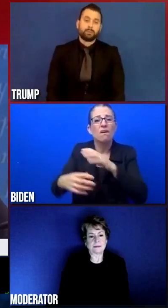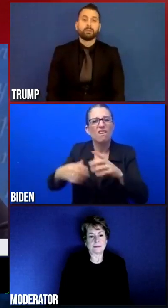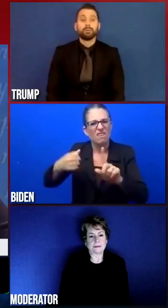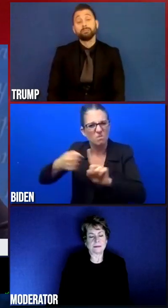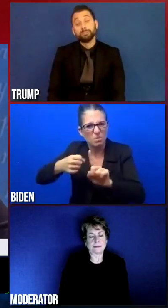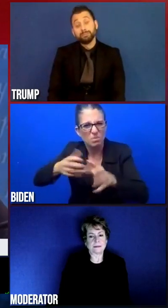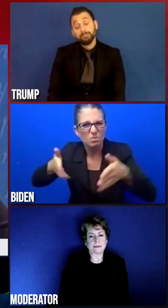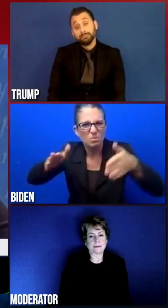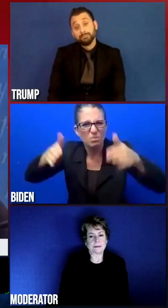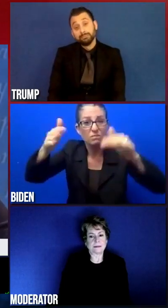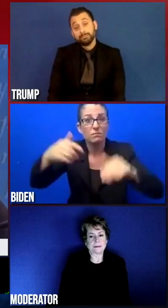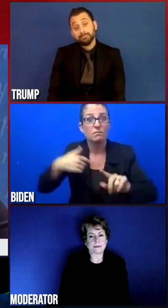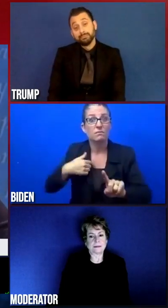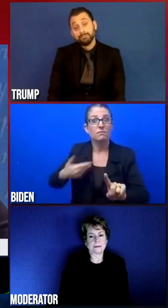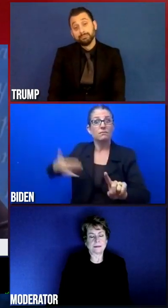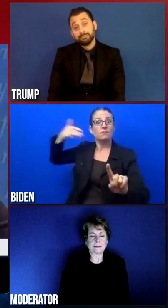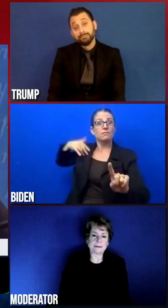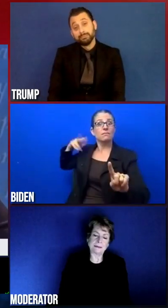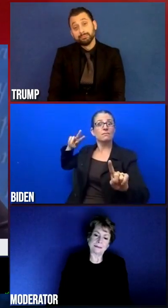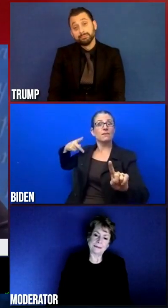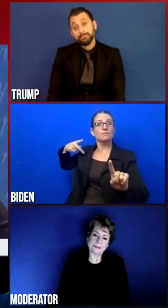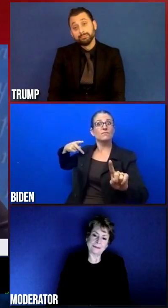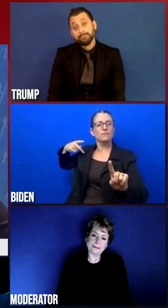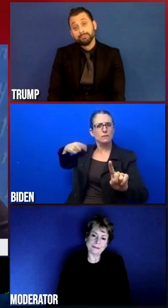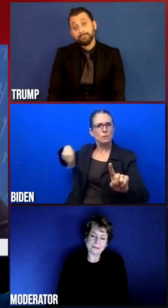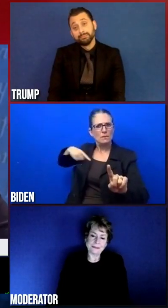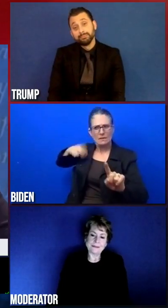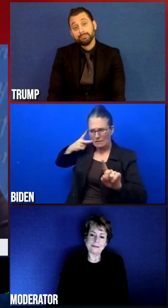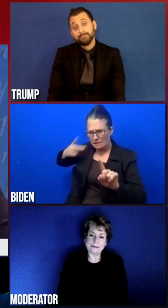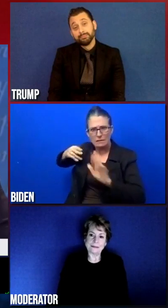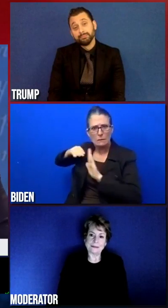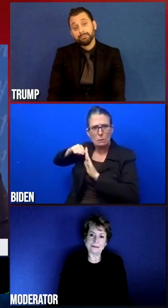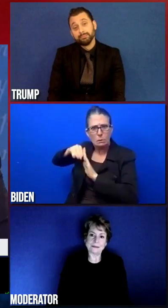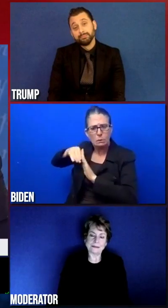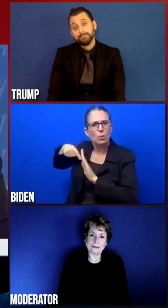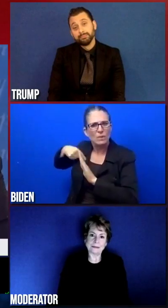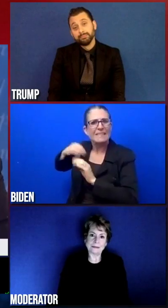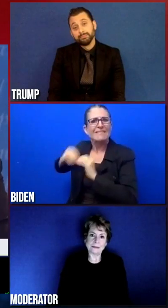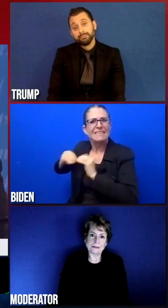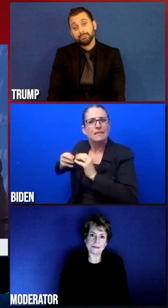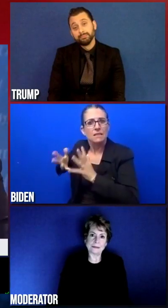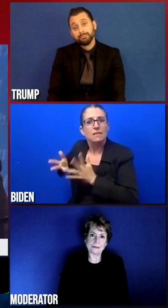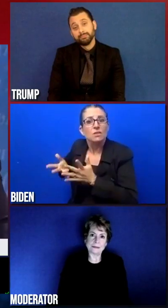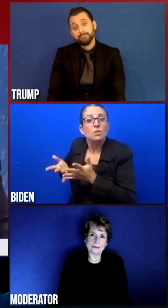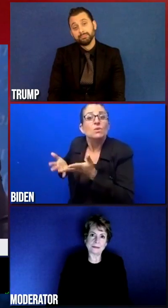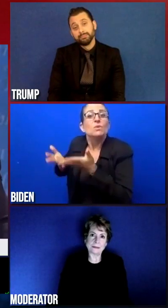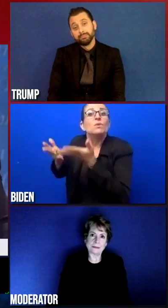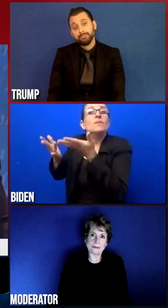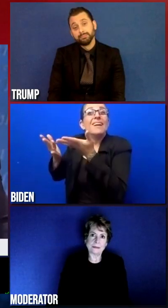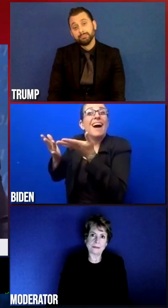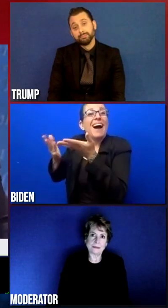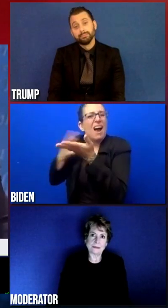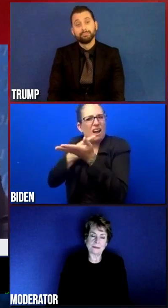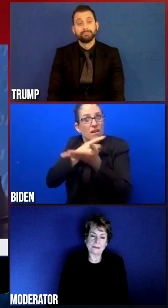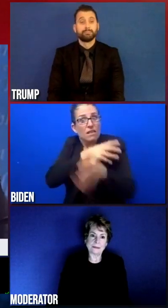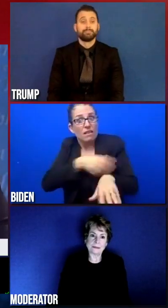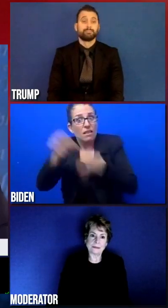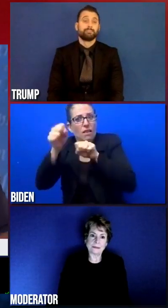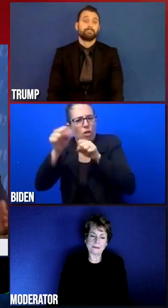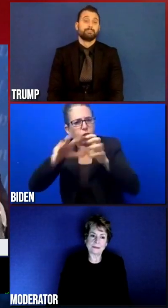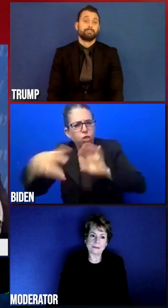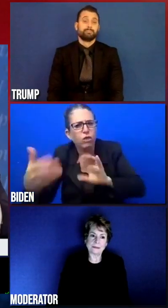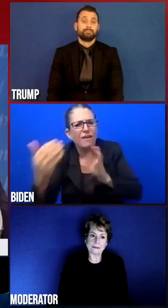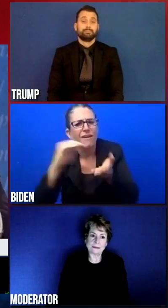him a booming economy, and he caused the recession. With regard to being weaker, the fact is that I've